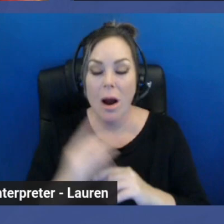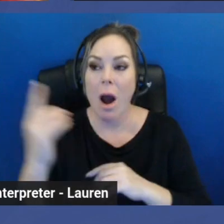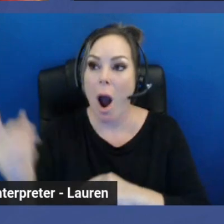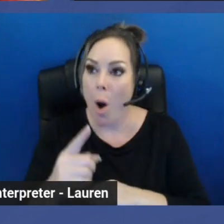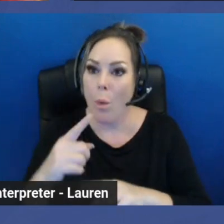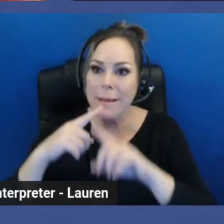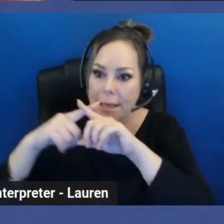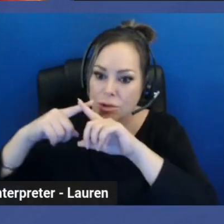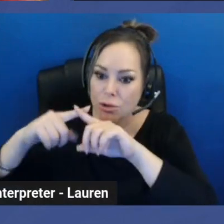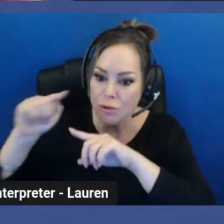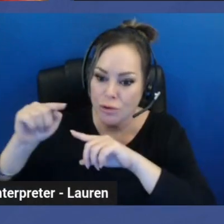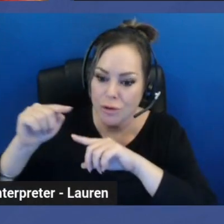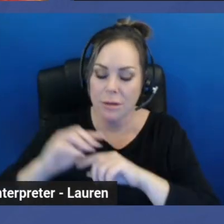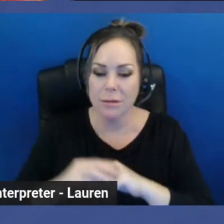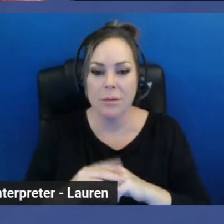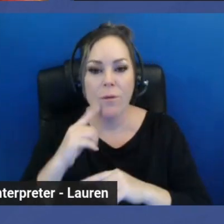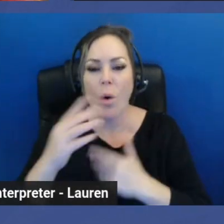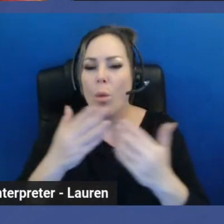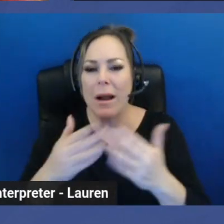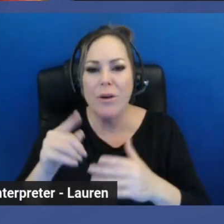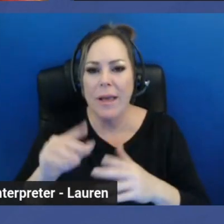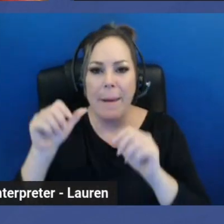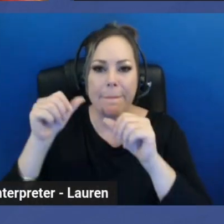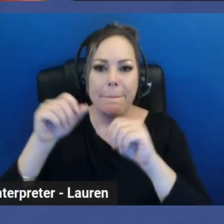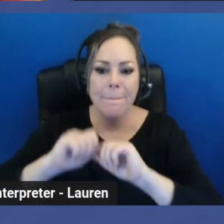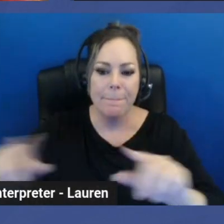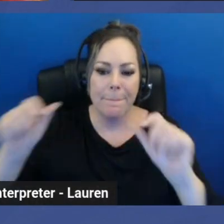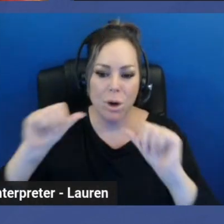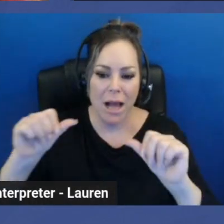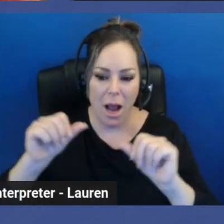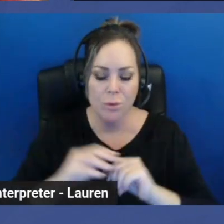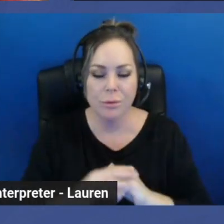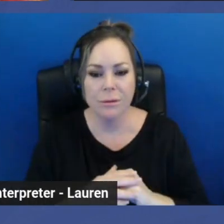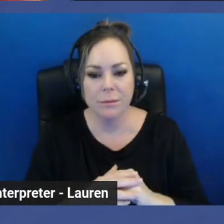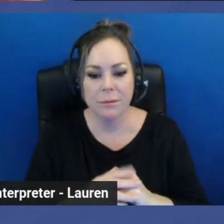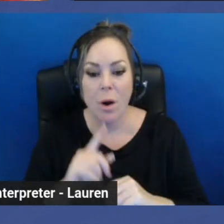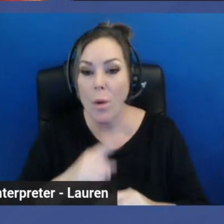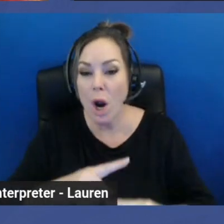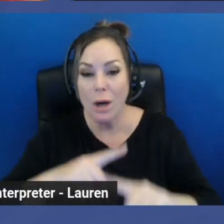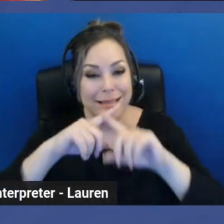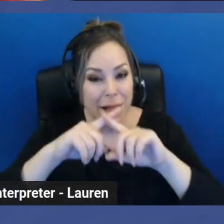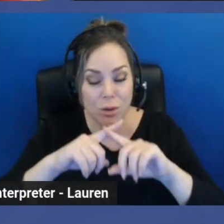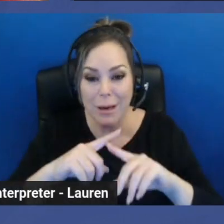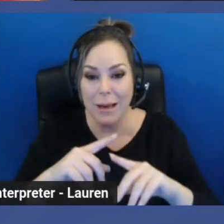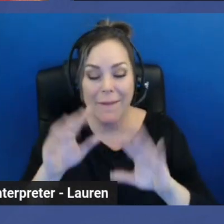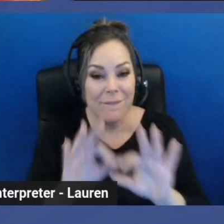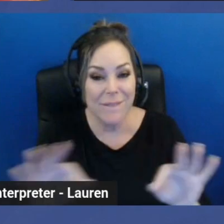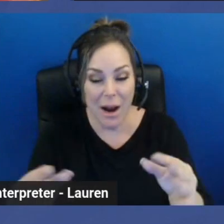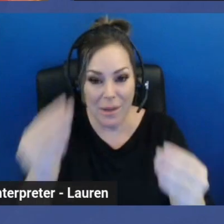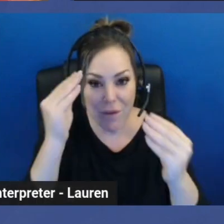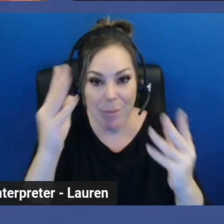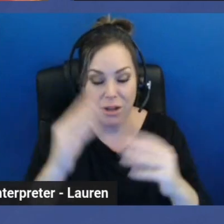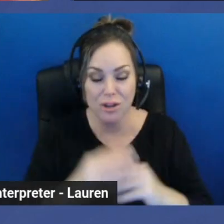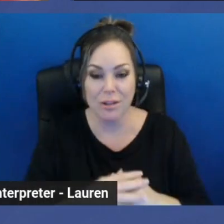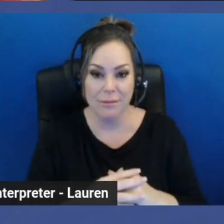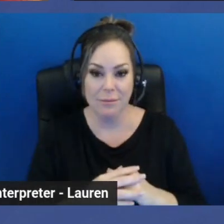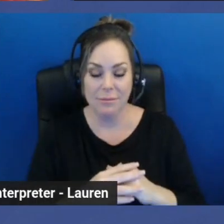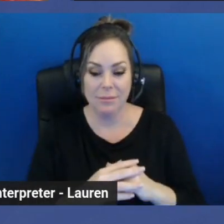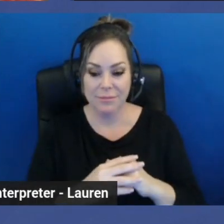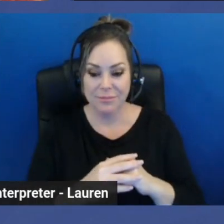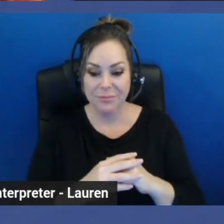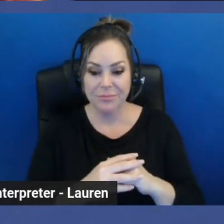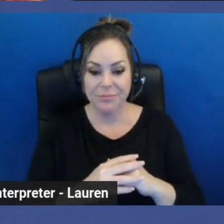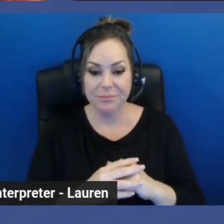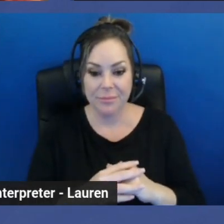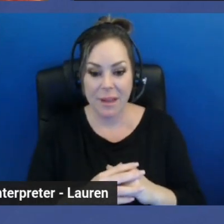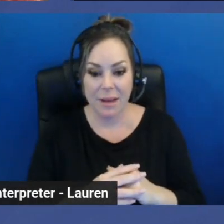always censored for whatever they put out. We're censoring vital information,